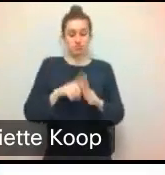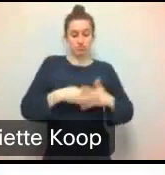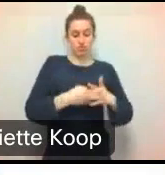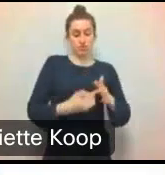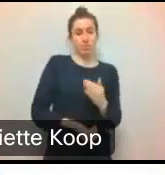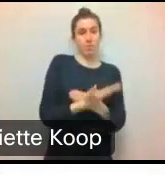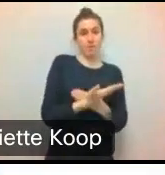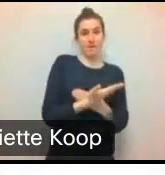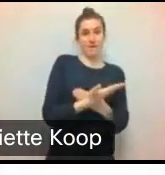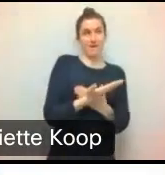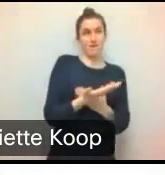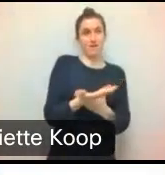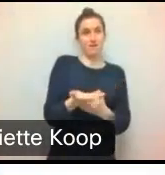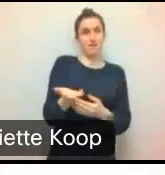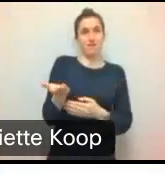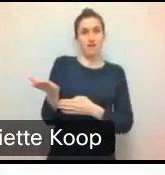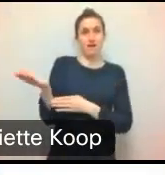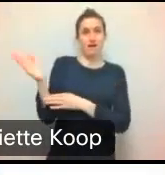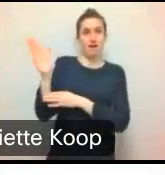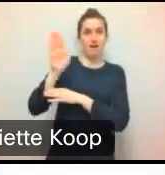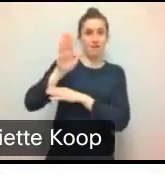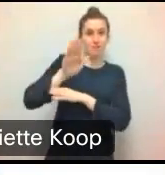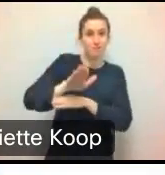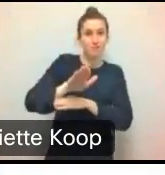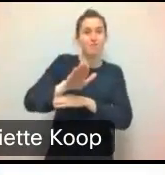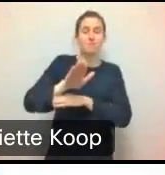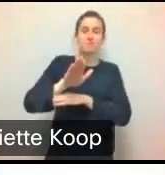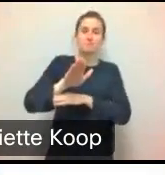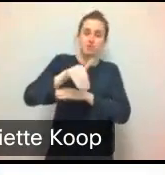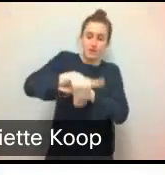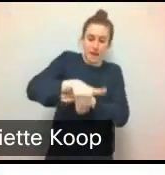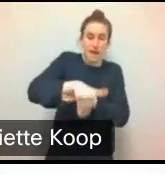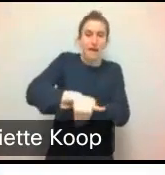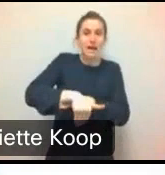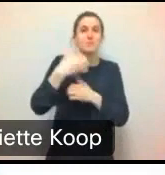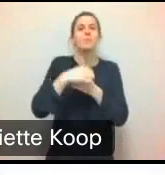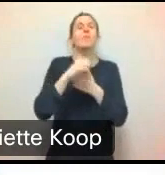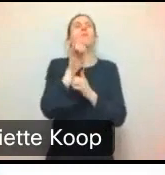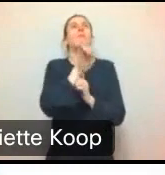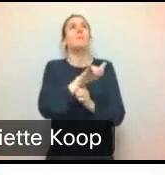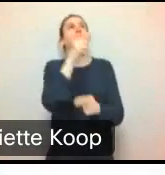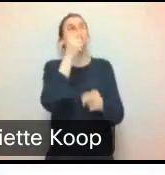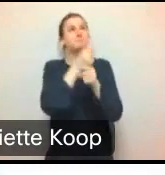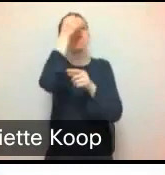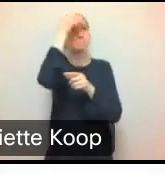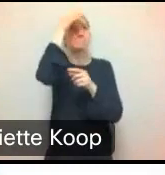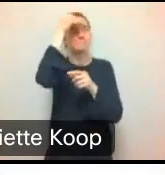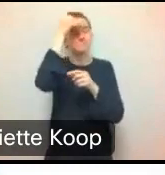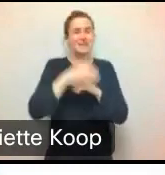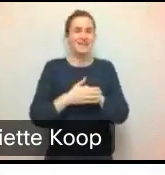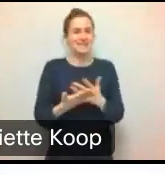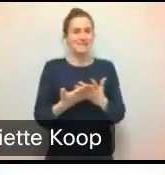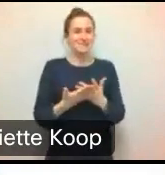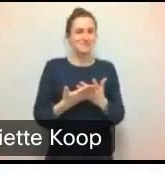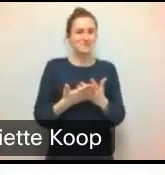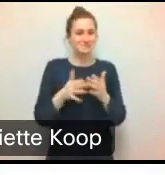start to build that habit to doing it in the evening, for instance. So it's a funny metaphor, but I think